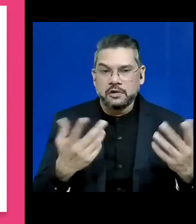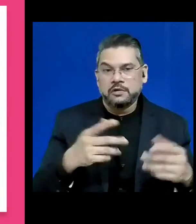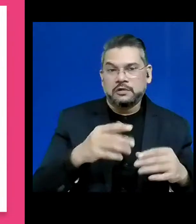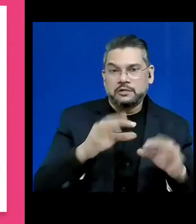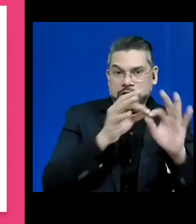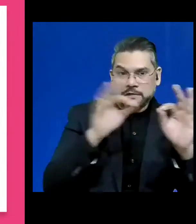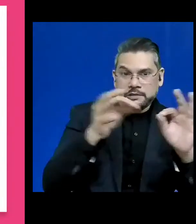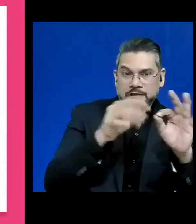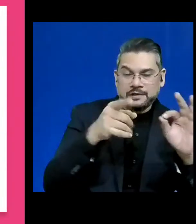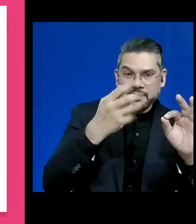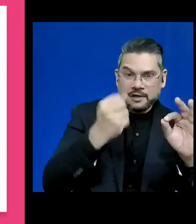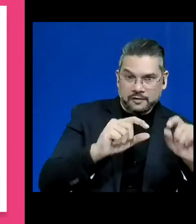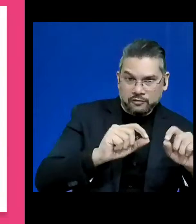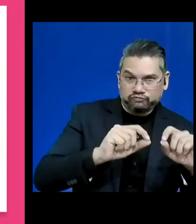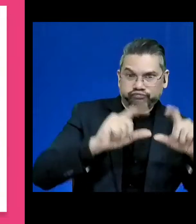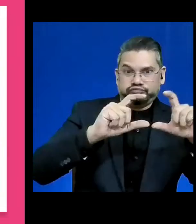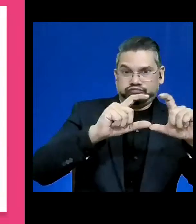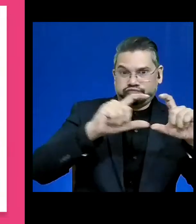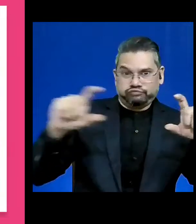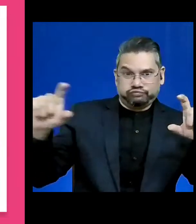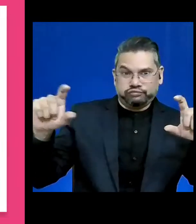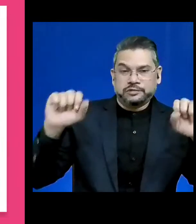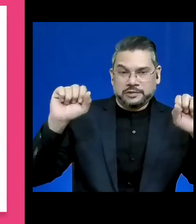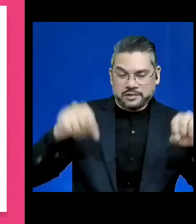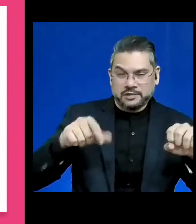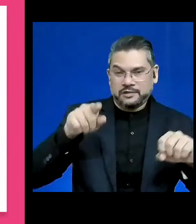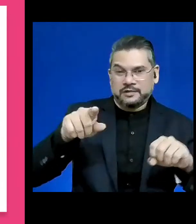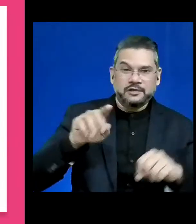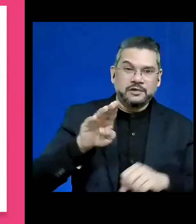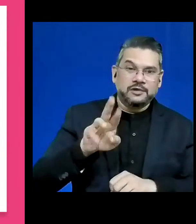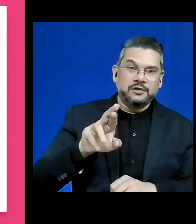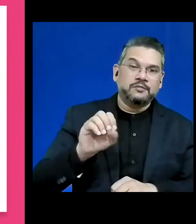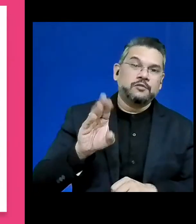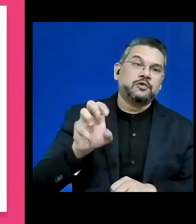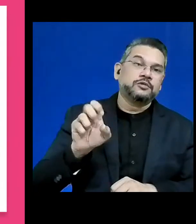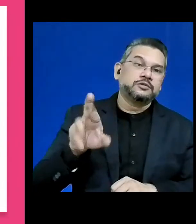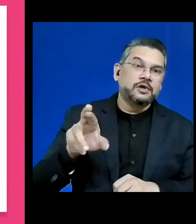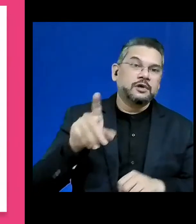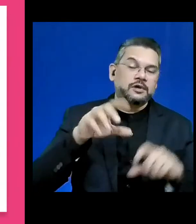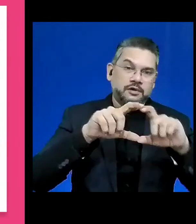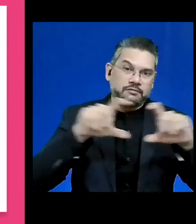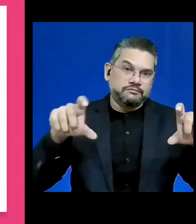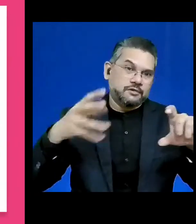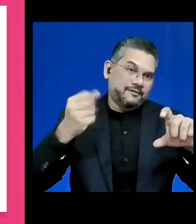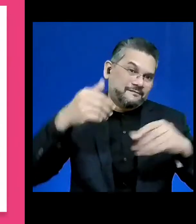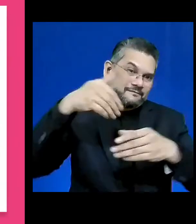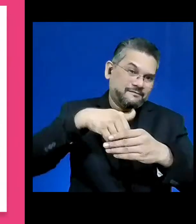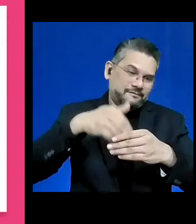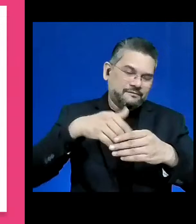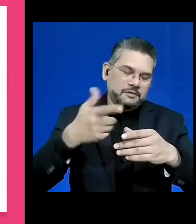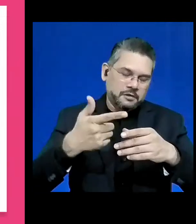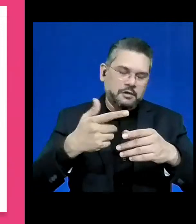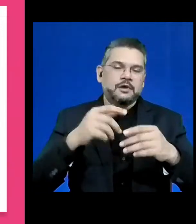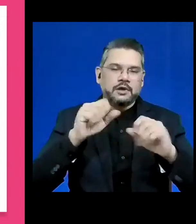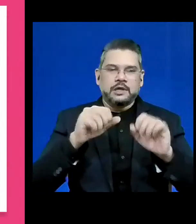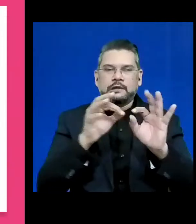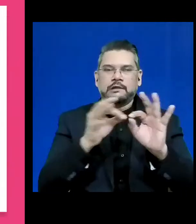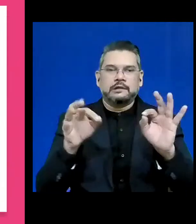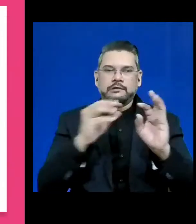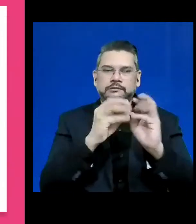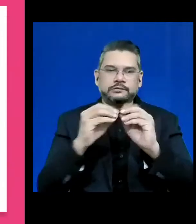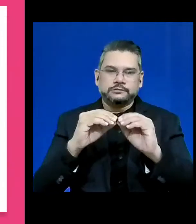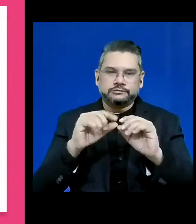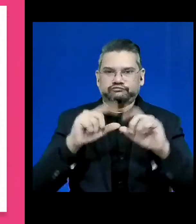the browser, within user agents, so browsers and such, to increase the text itself, but